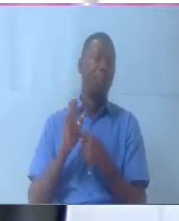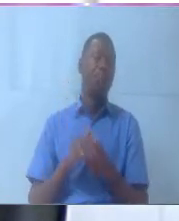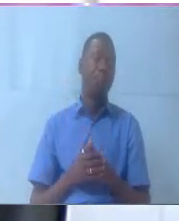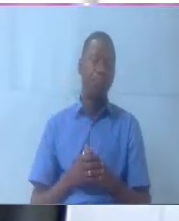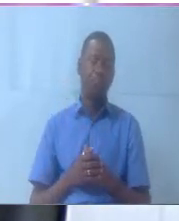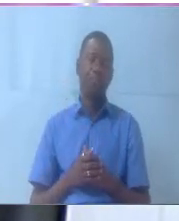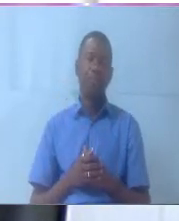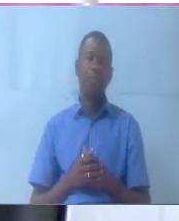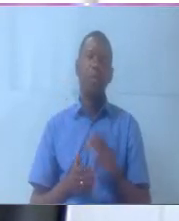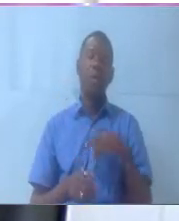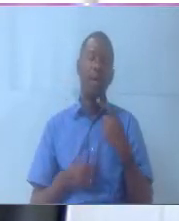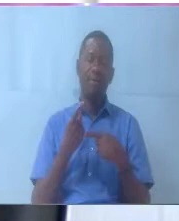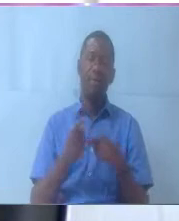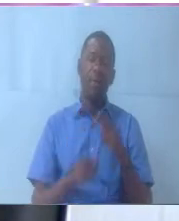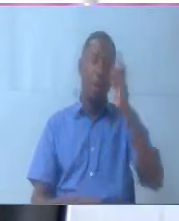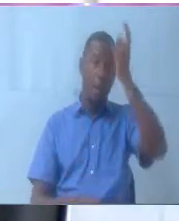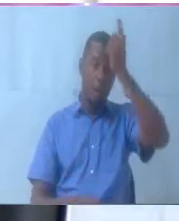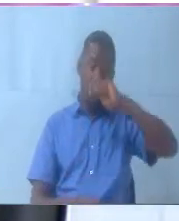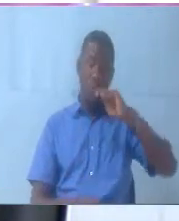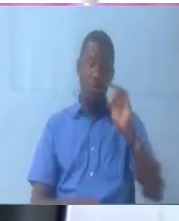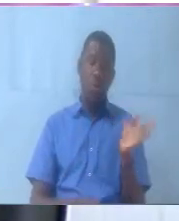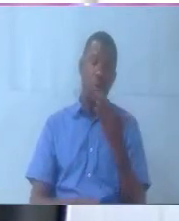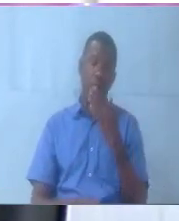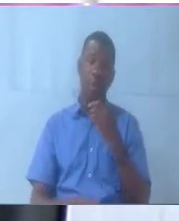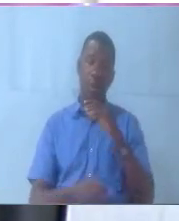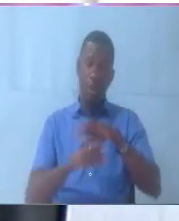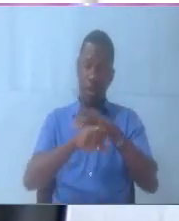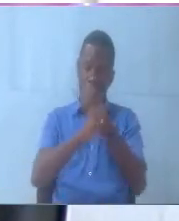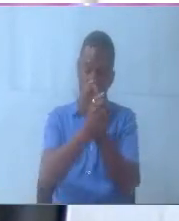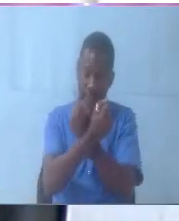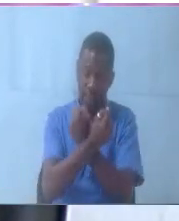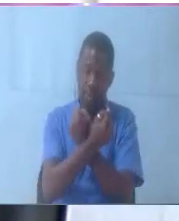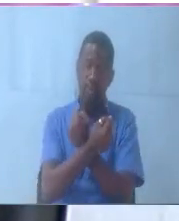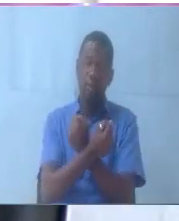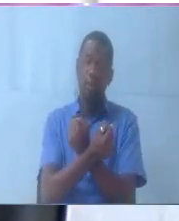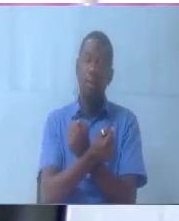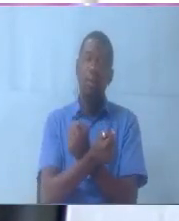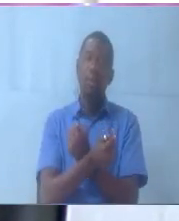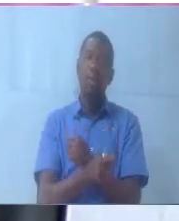And the police went and arrested, Muhyiddin Haidara.